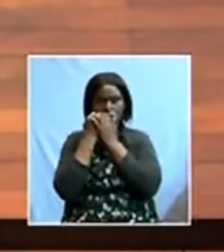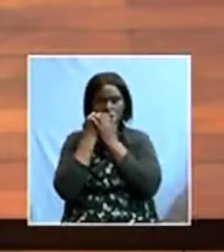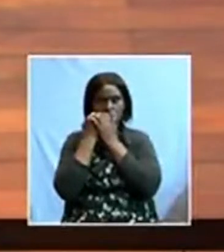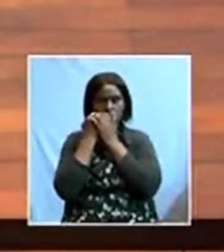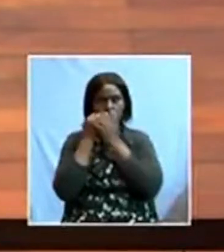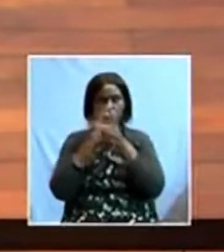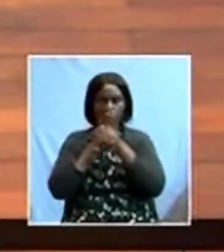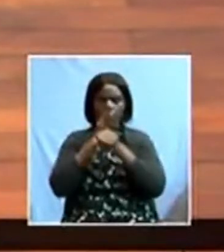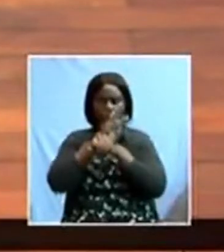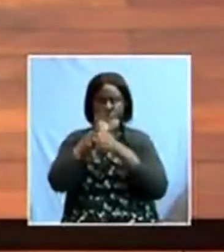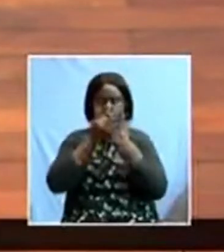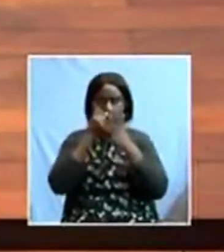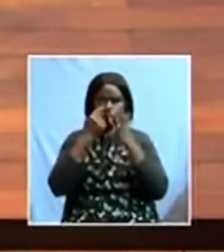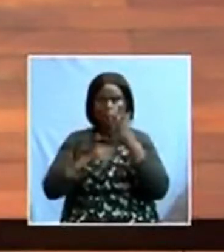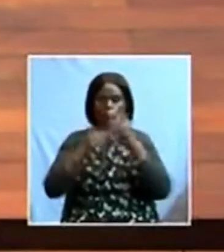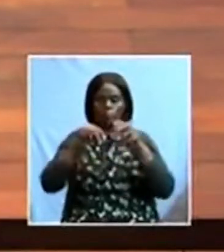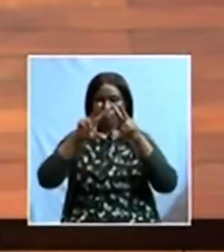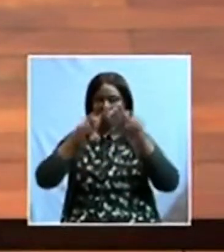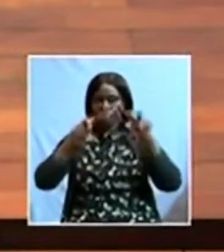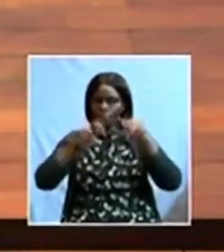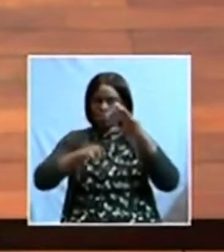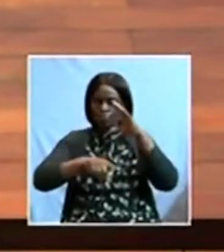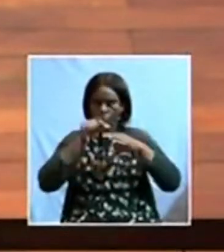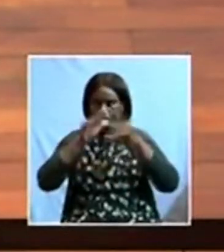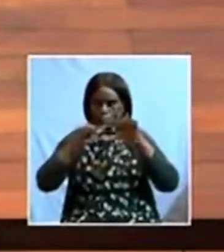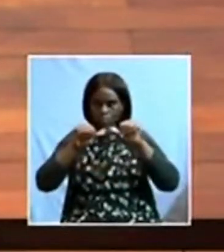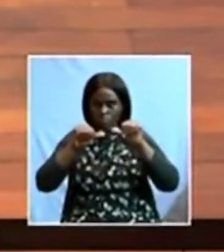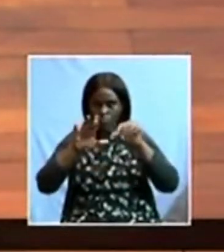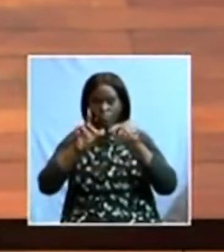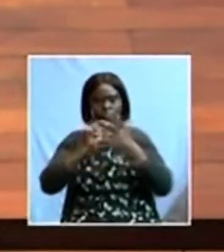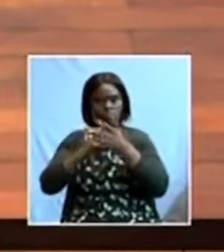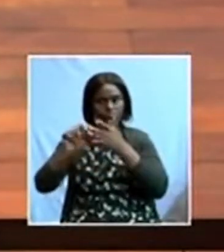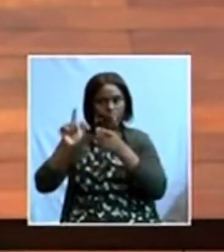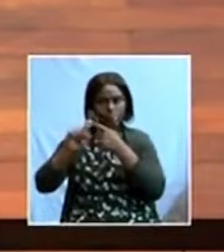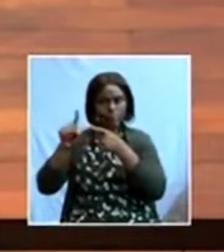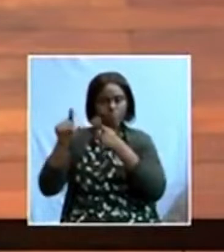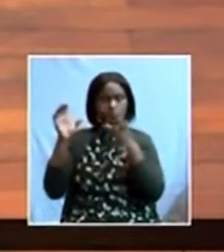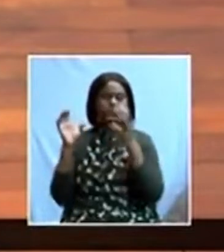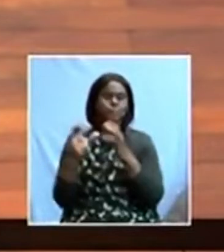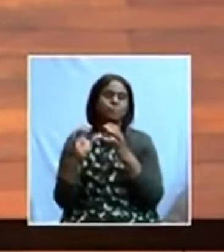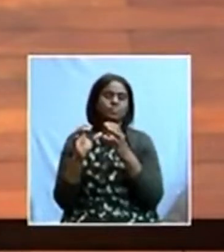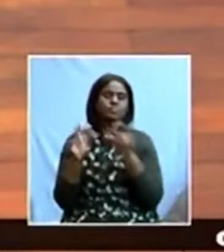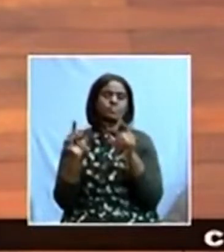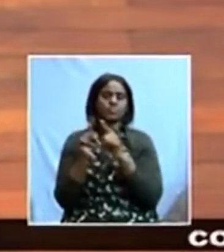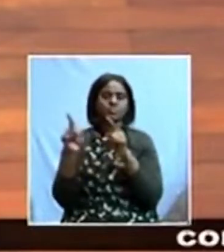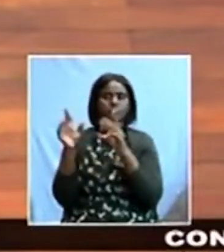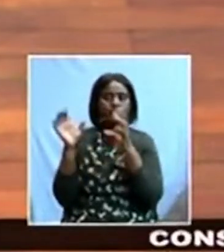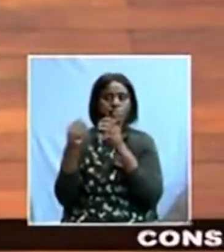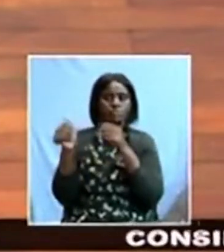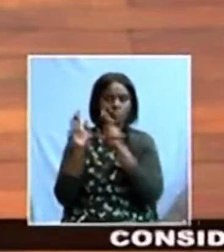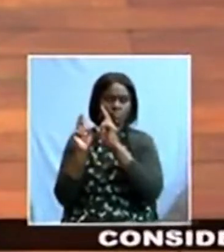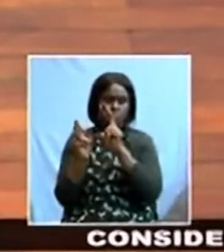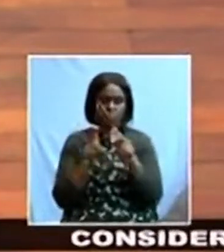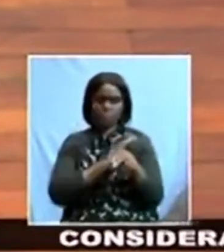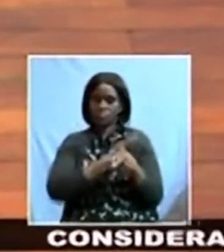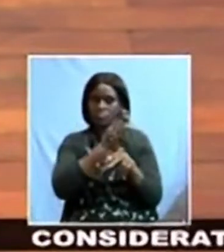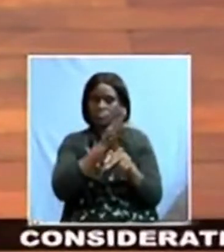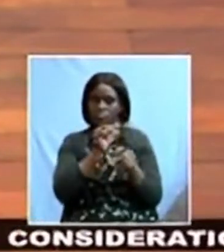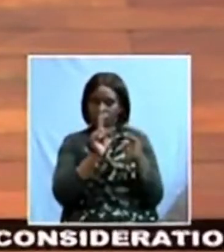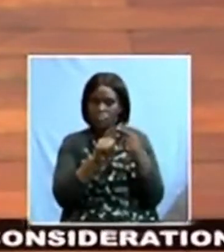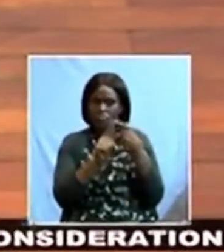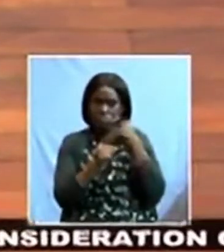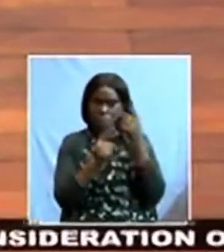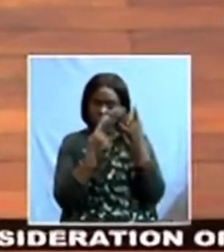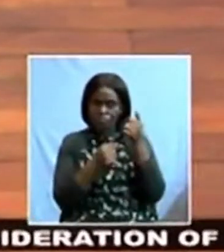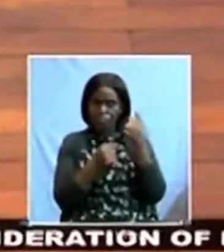after the findings of the auditors wrote to the council, and the council responded by